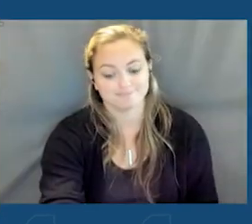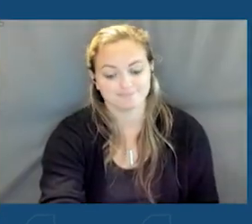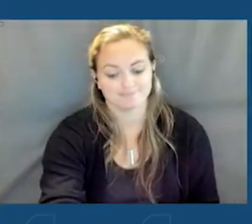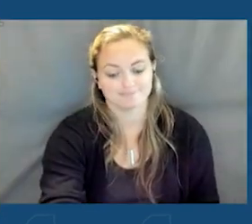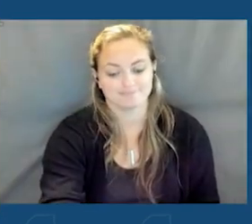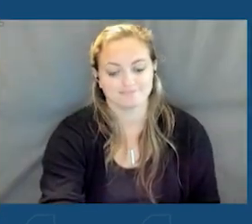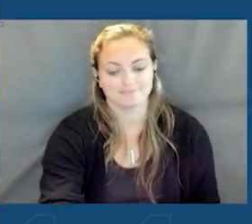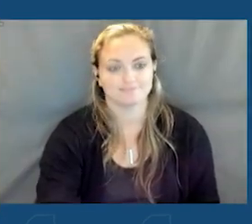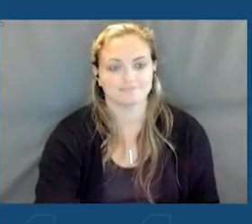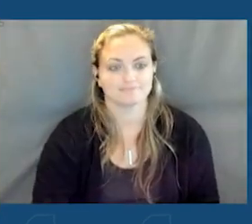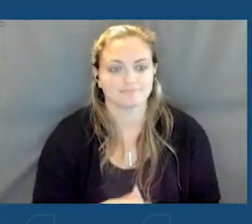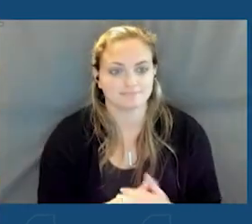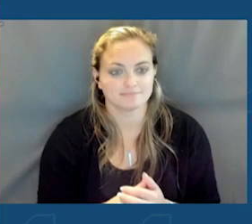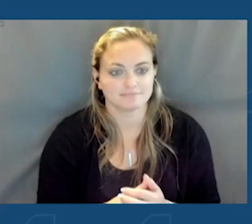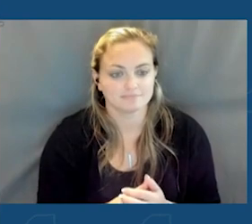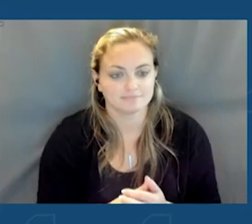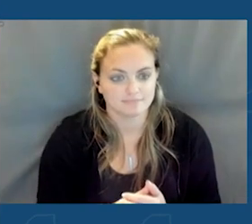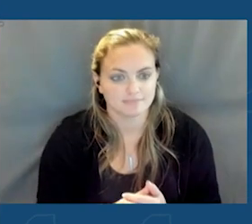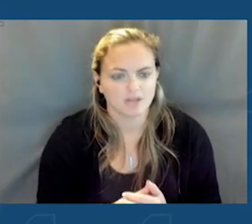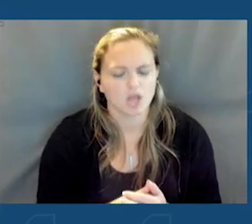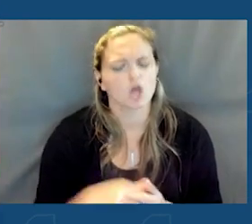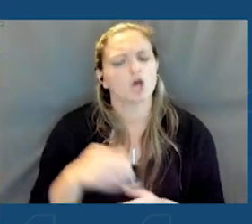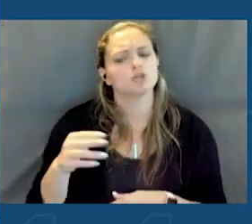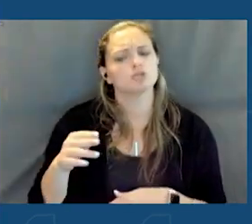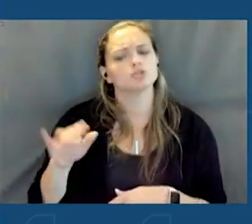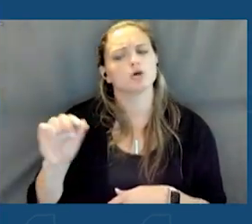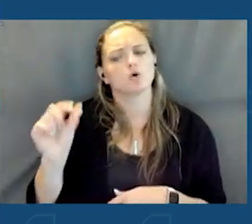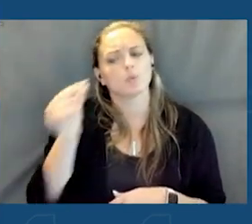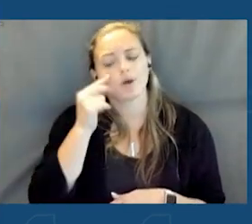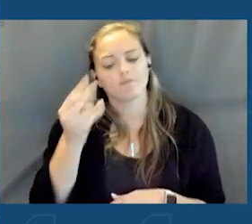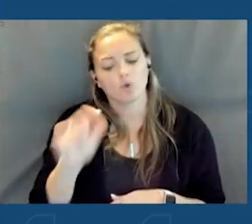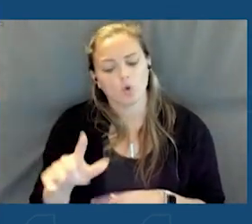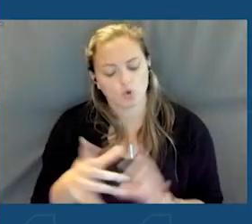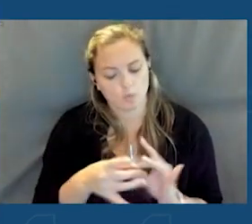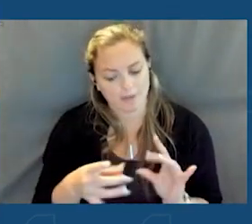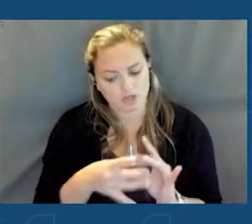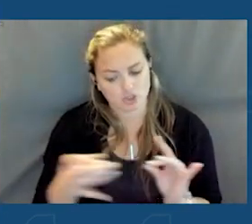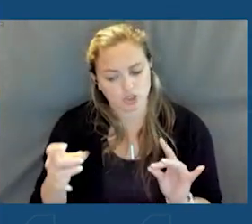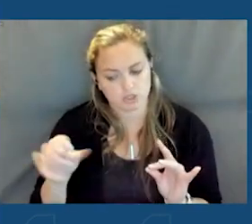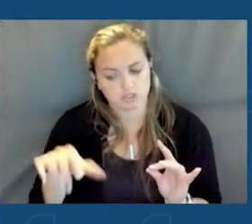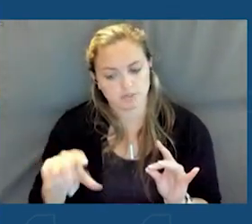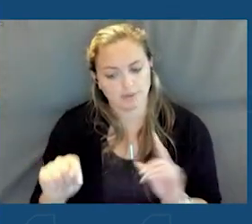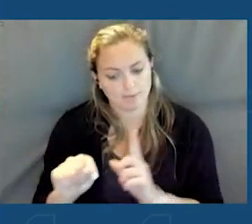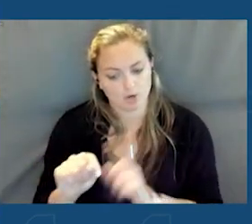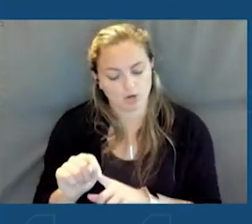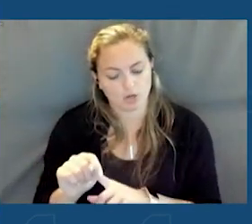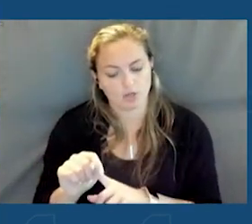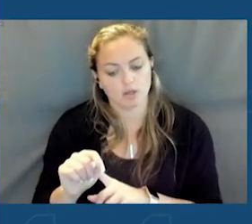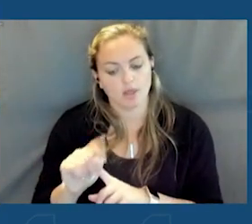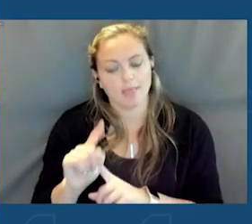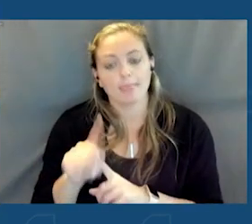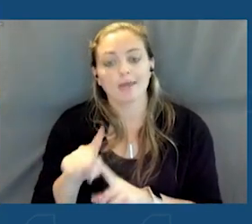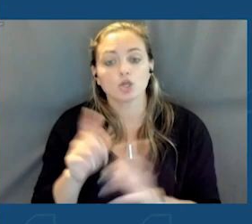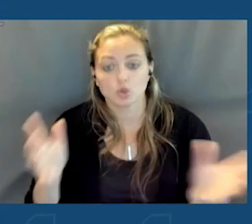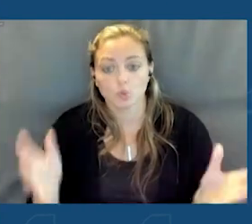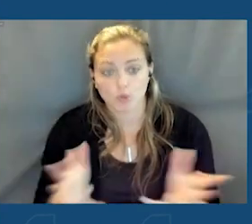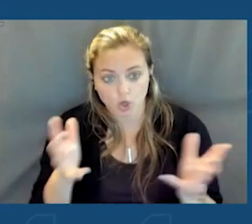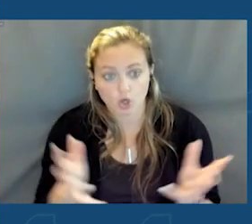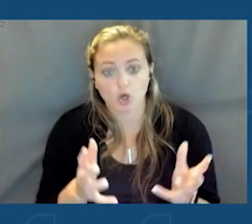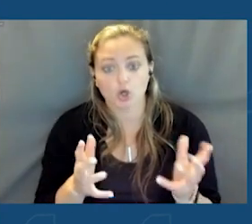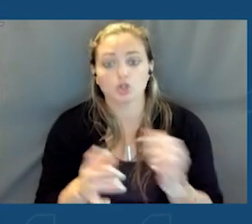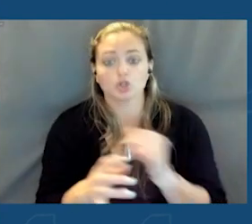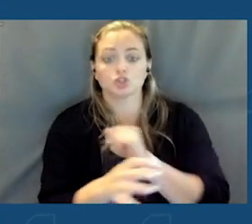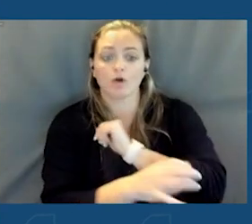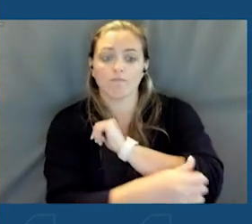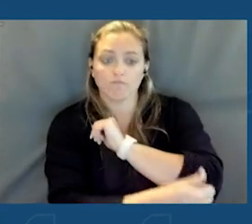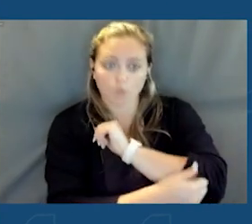So, Governor Hochul, you said in December in a speech in the Metropolitan Club that you encouraged foreign investors to